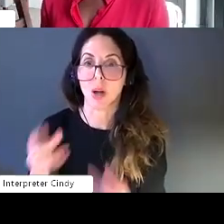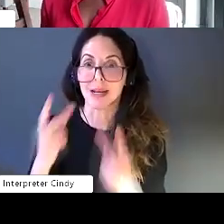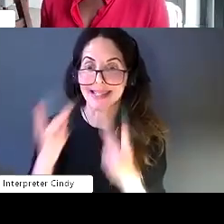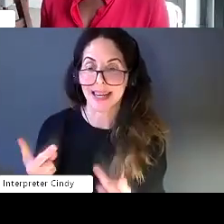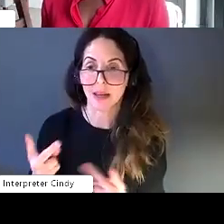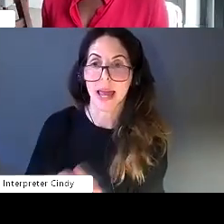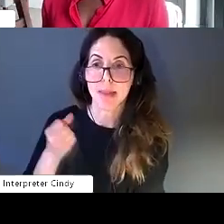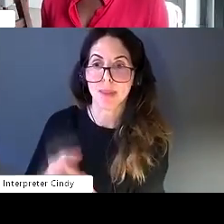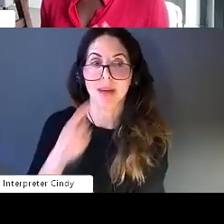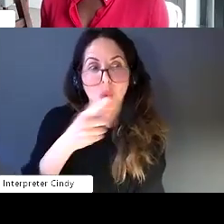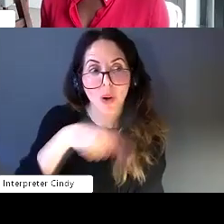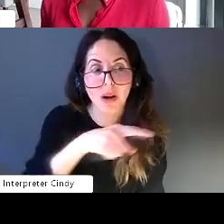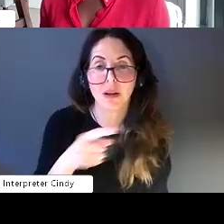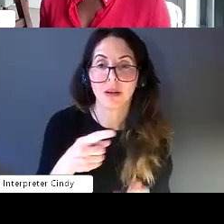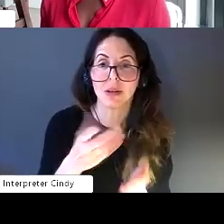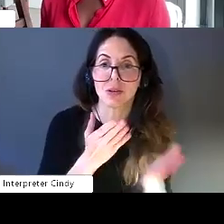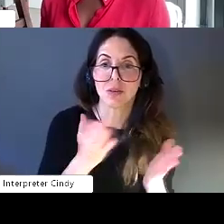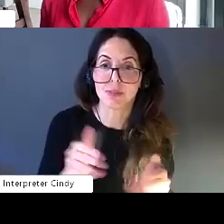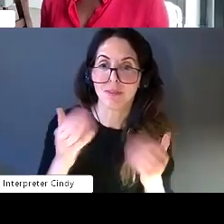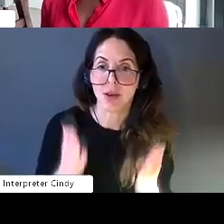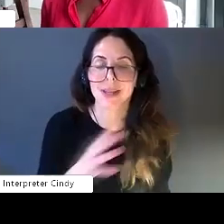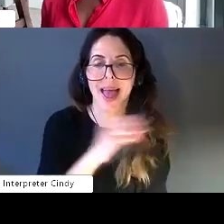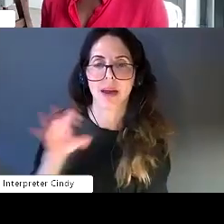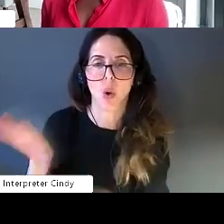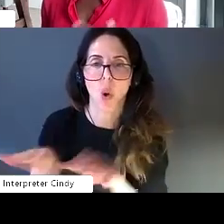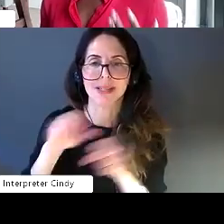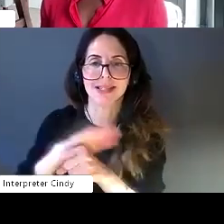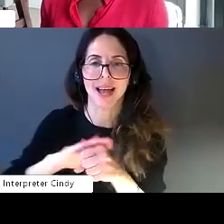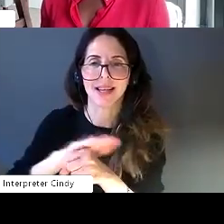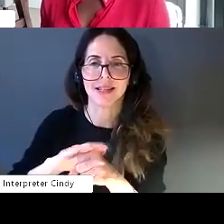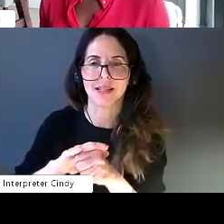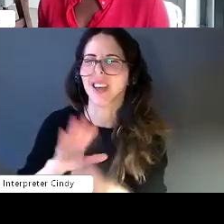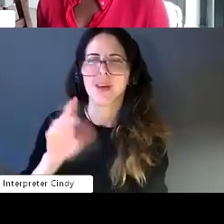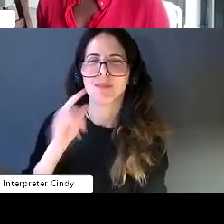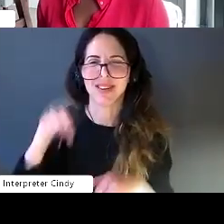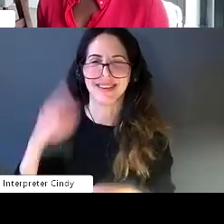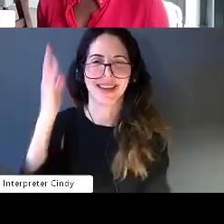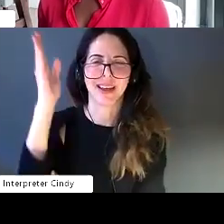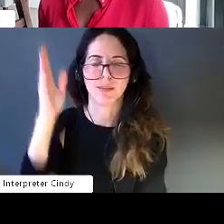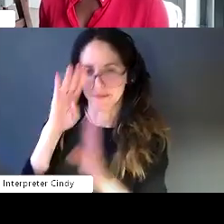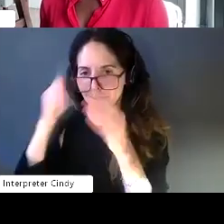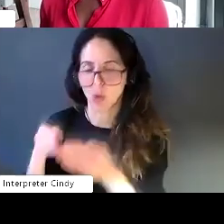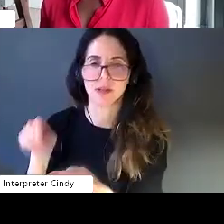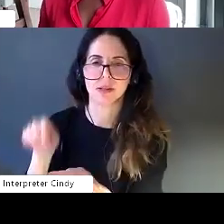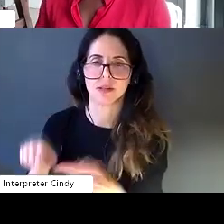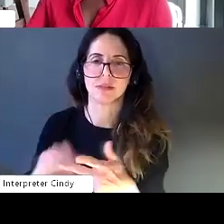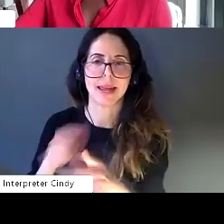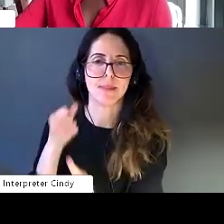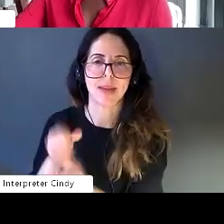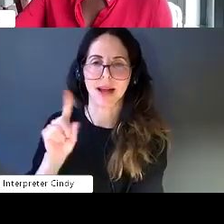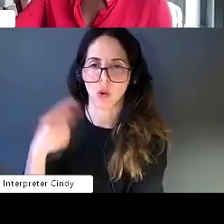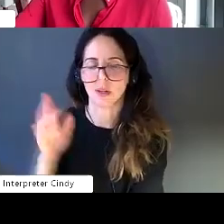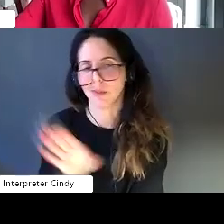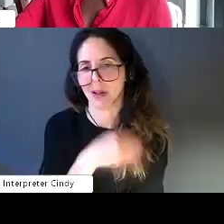service providers as well as on host sites. But for the purposes of this presentation, we'll focus on the impact on